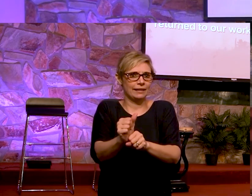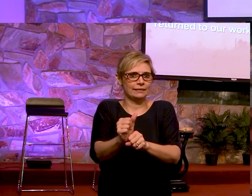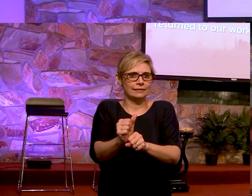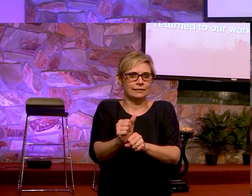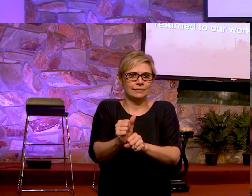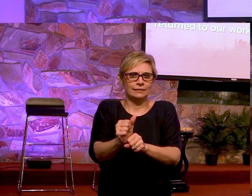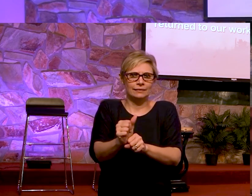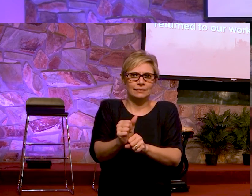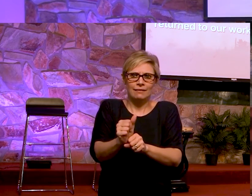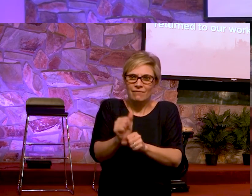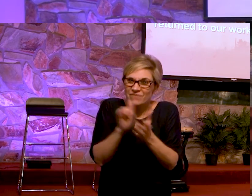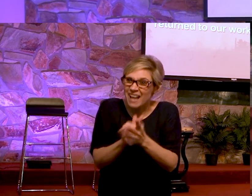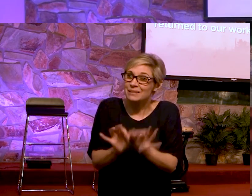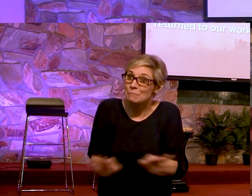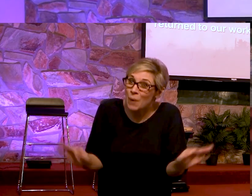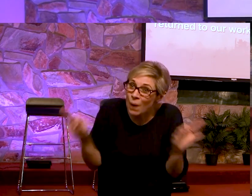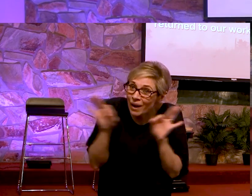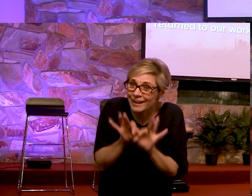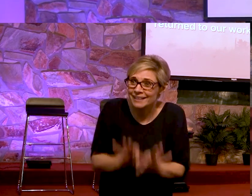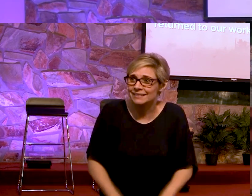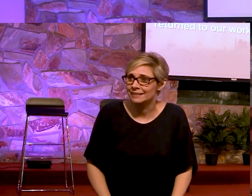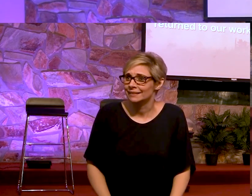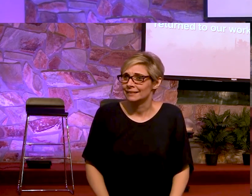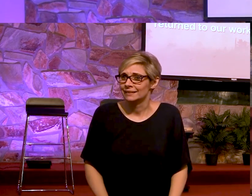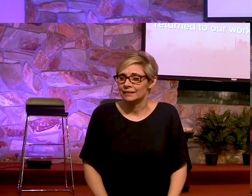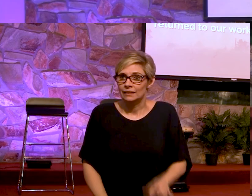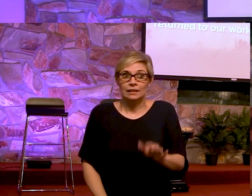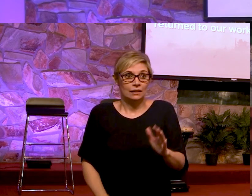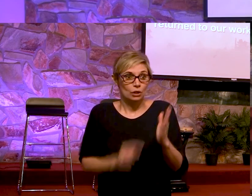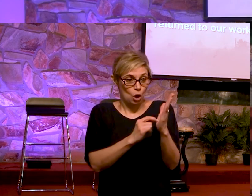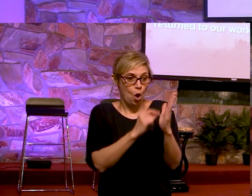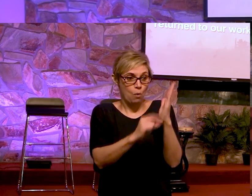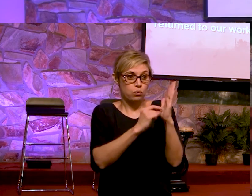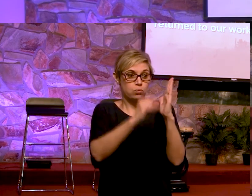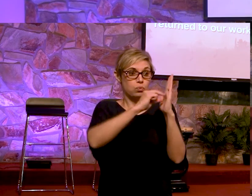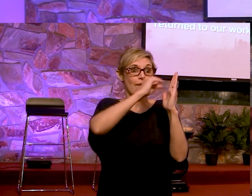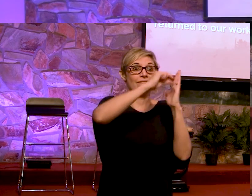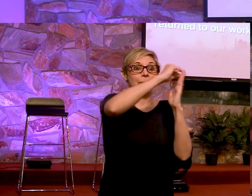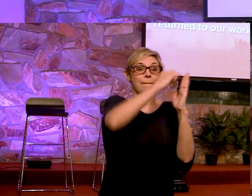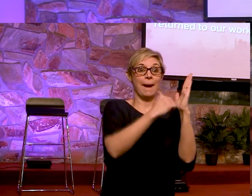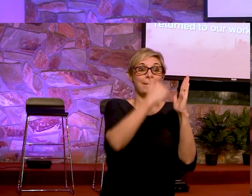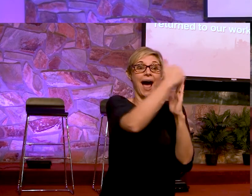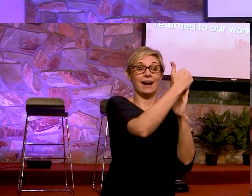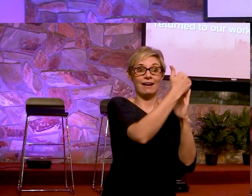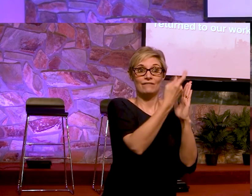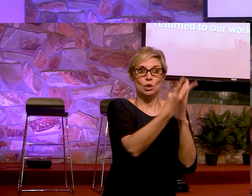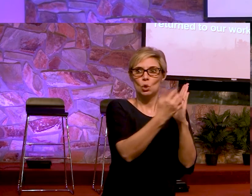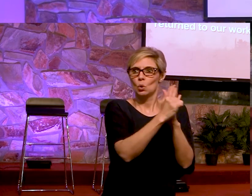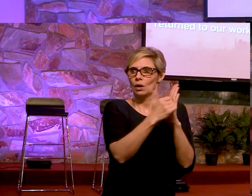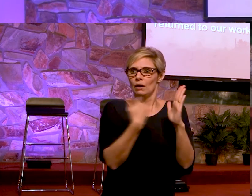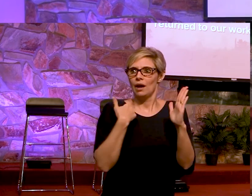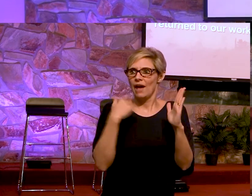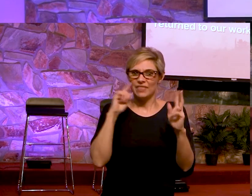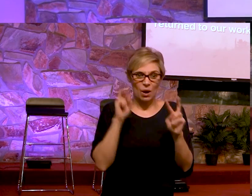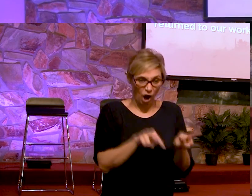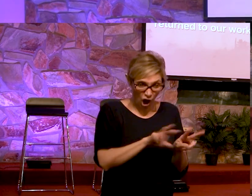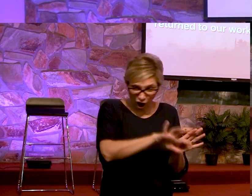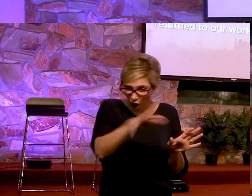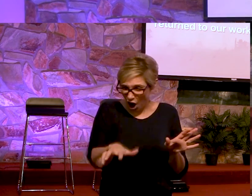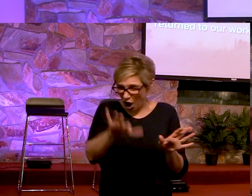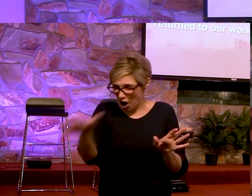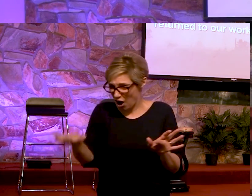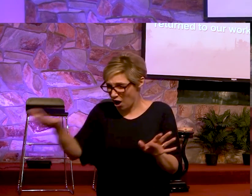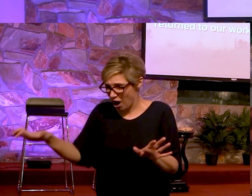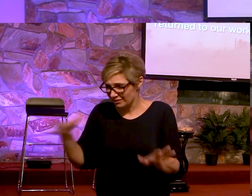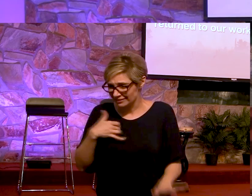important because I firmly believe, back a few verses when they were halfway there and they were looking at the garbage, the trash,